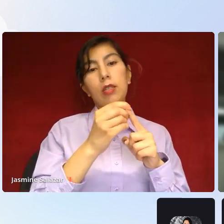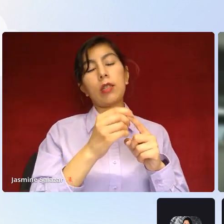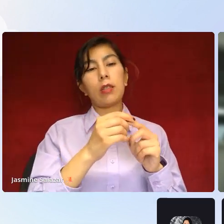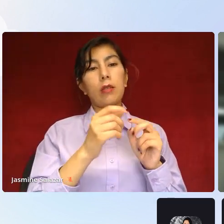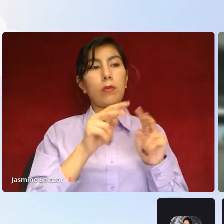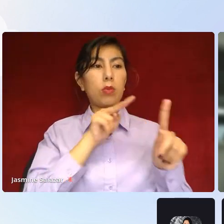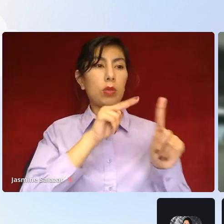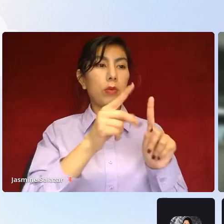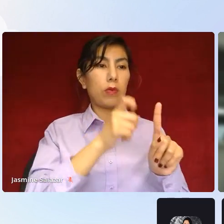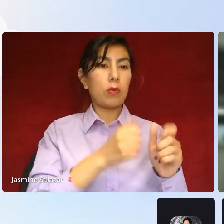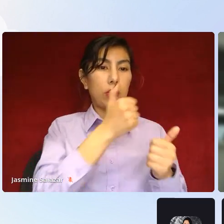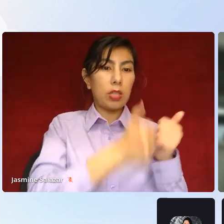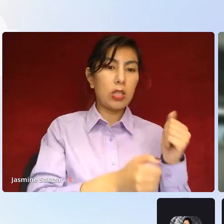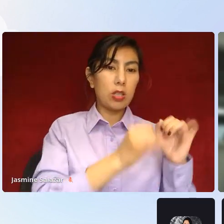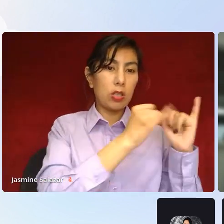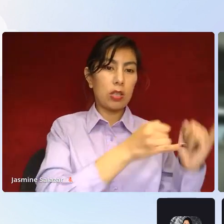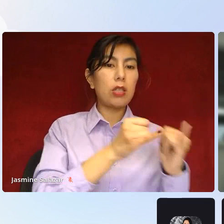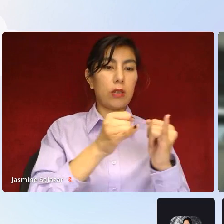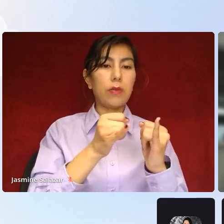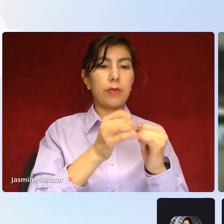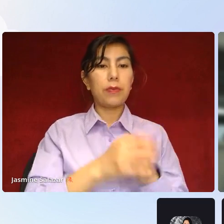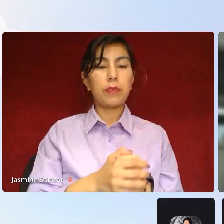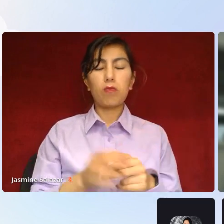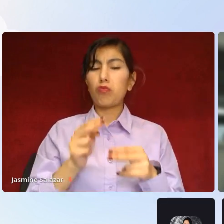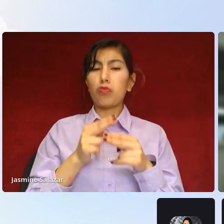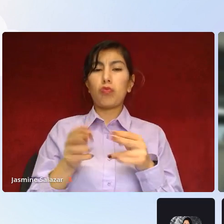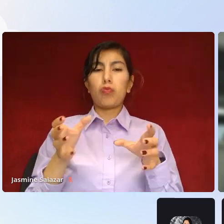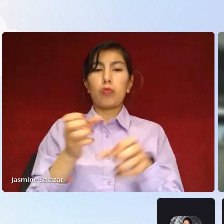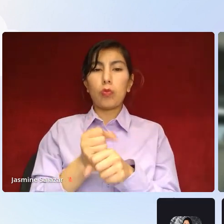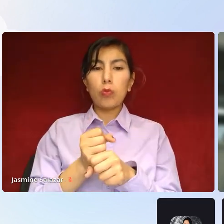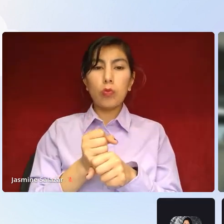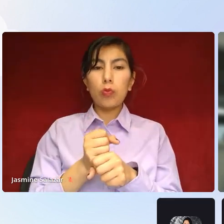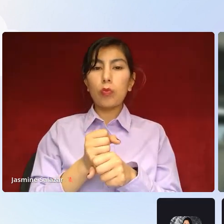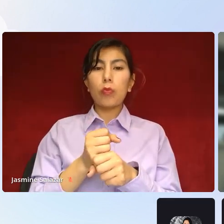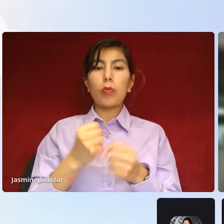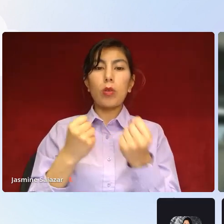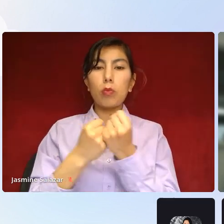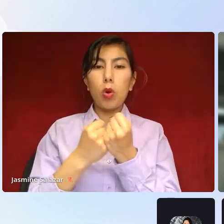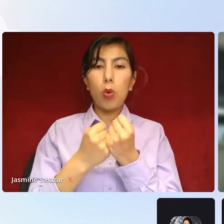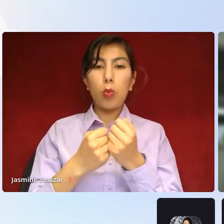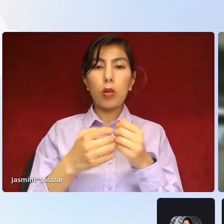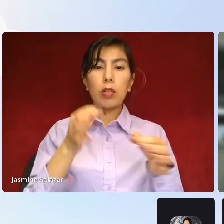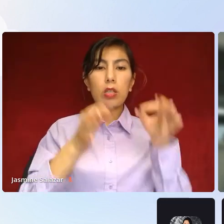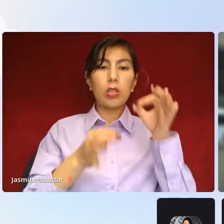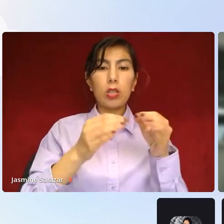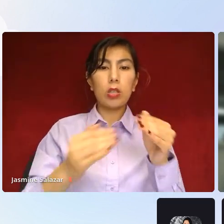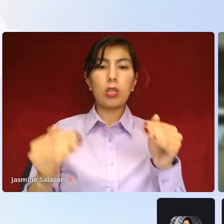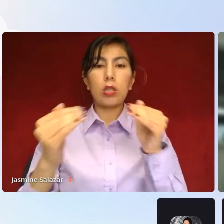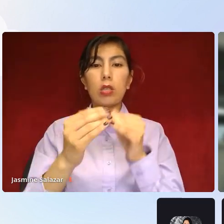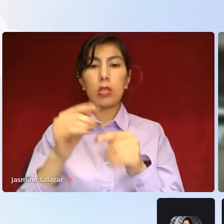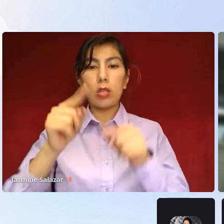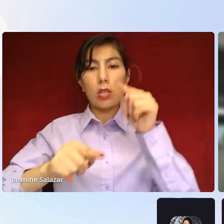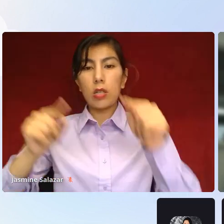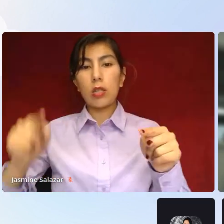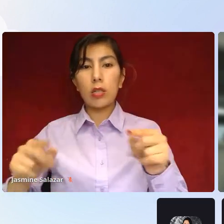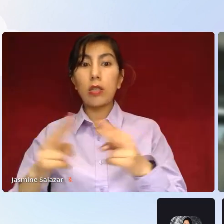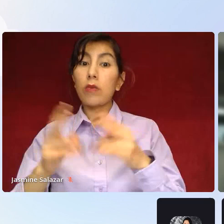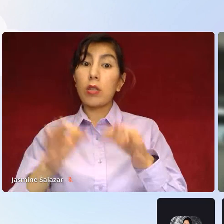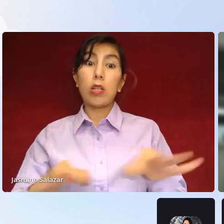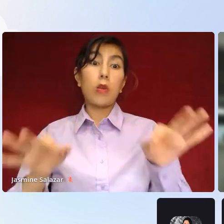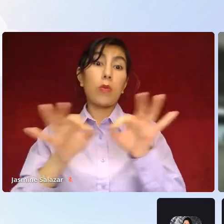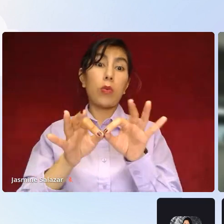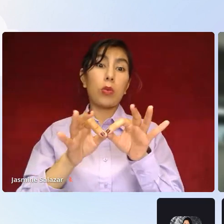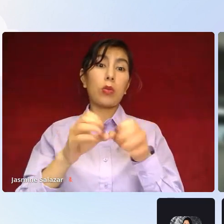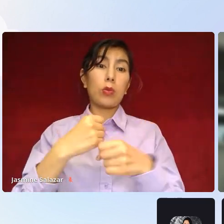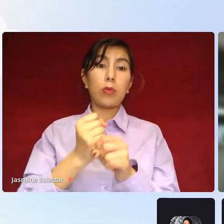individual. In short, promoting justice, equity, diversity, and inclusion is imperative to help us